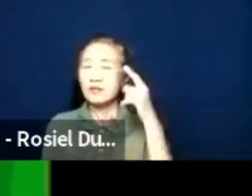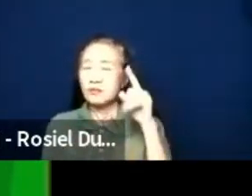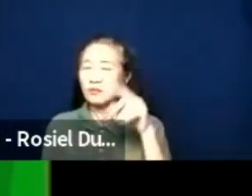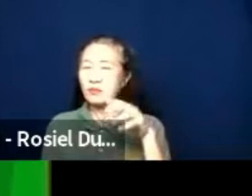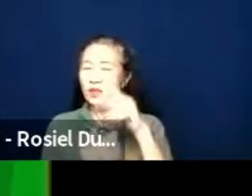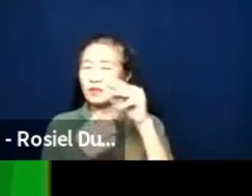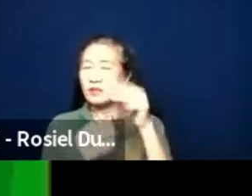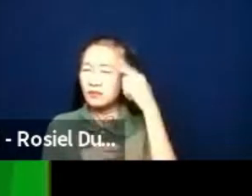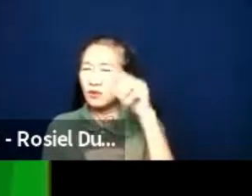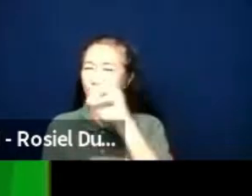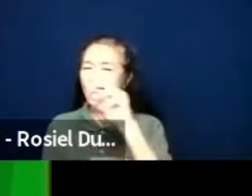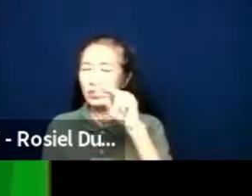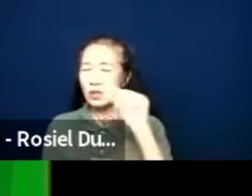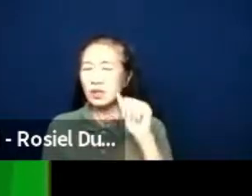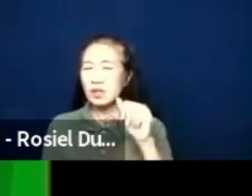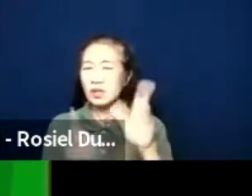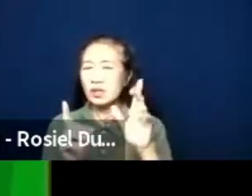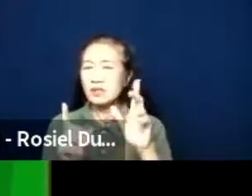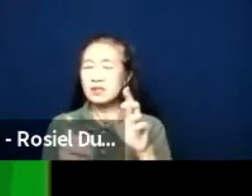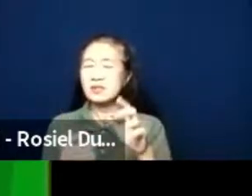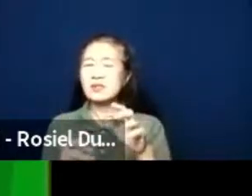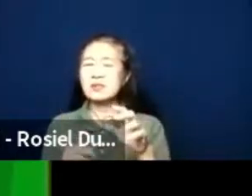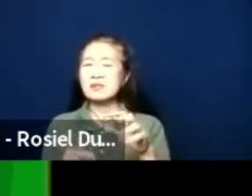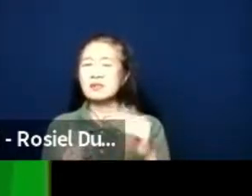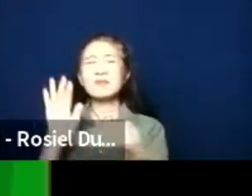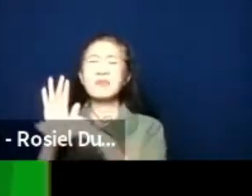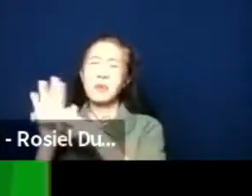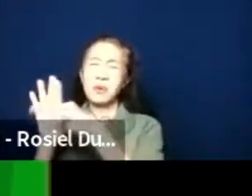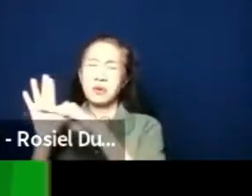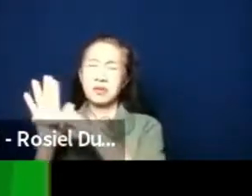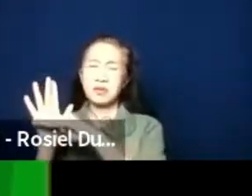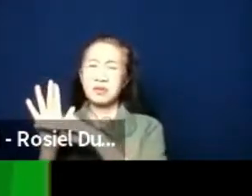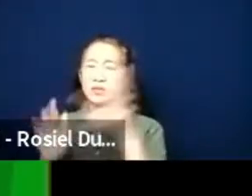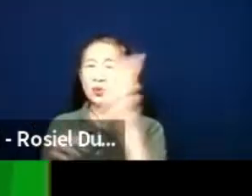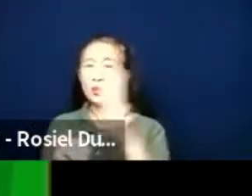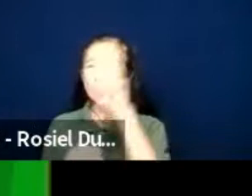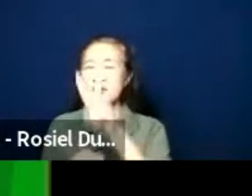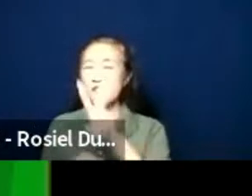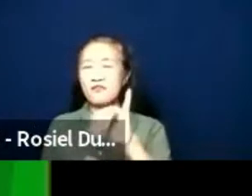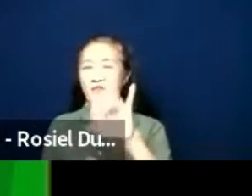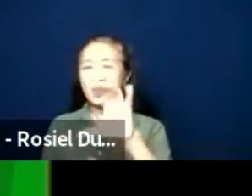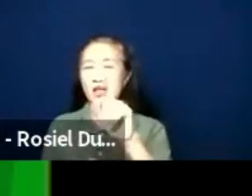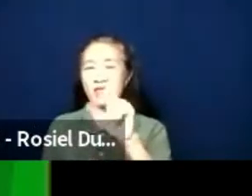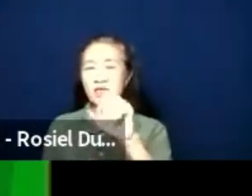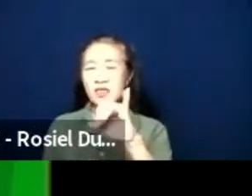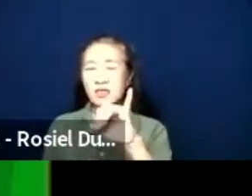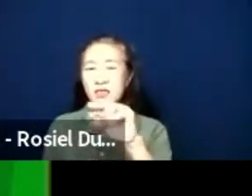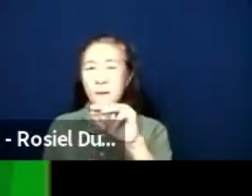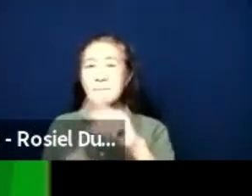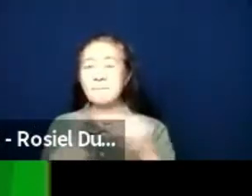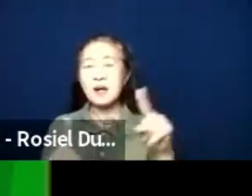Okay, so let's avoid using the term victim. Instead, we can use outreach program for the